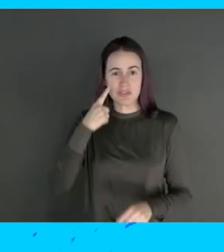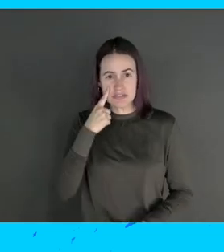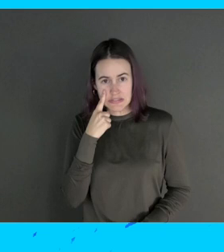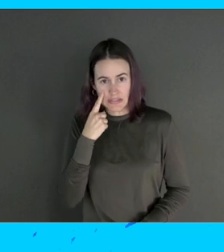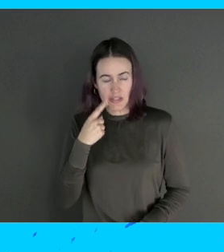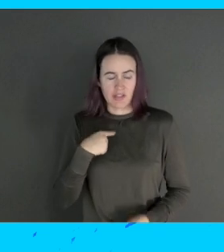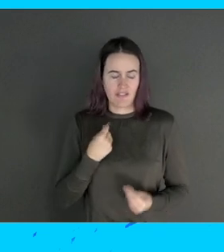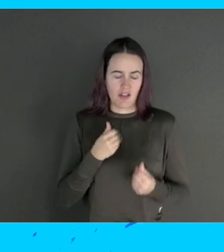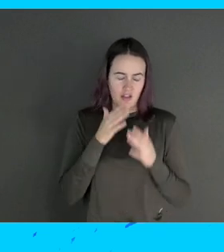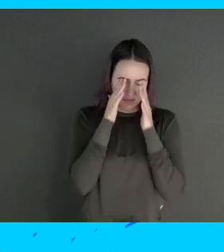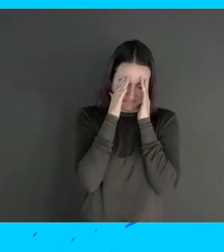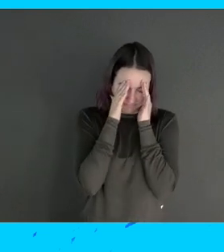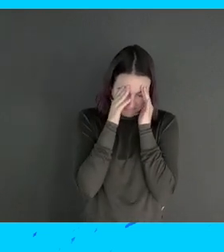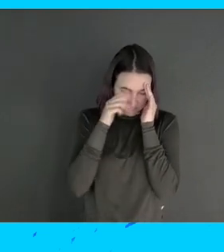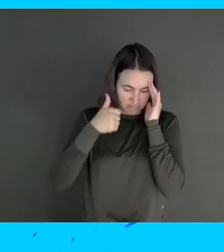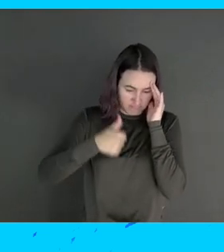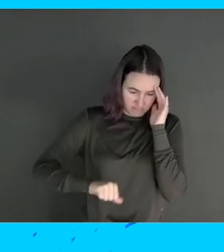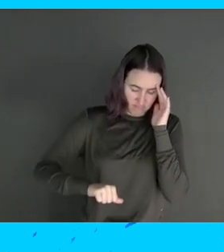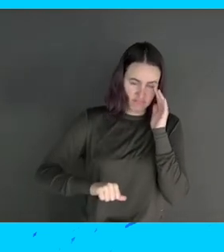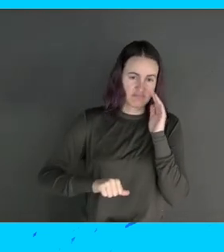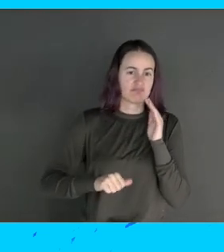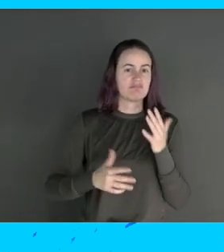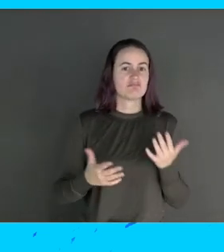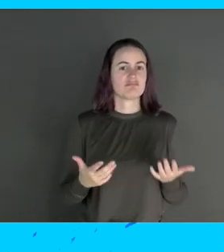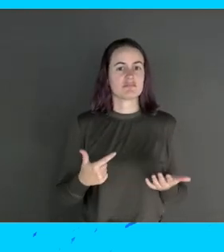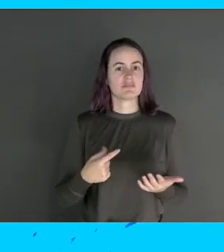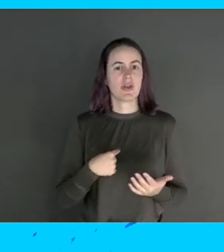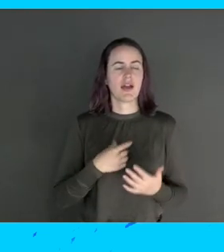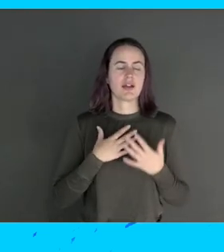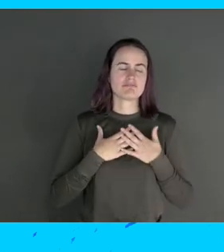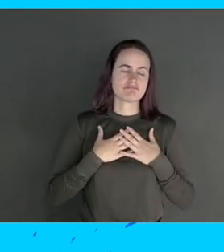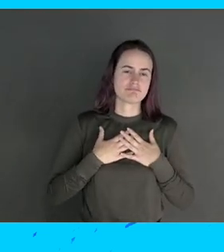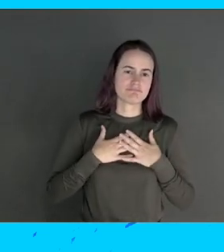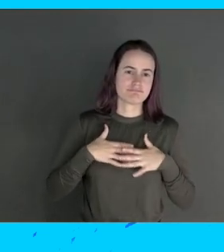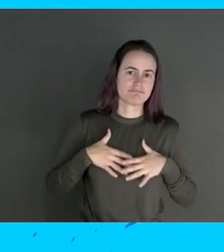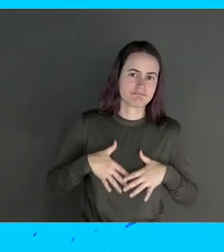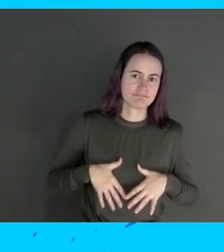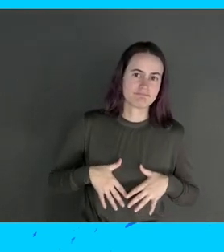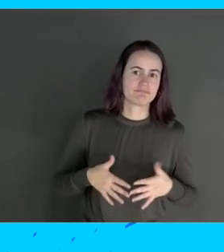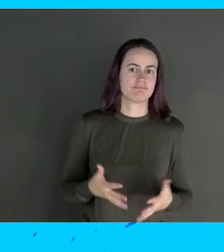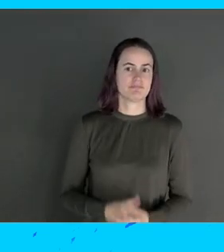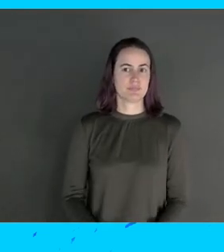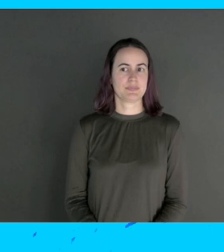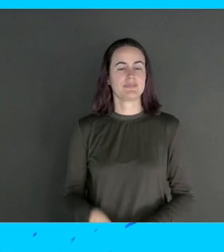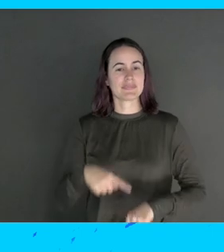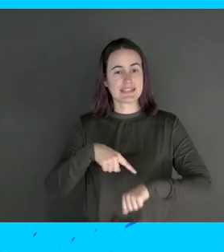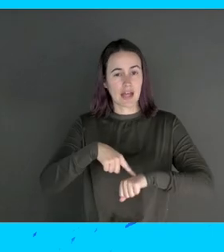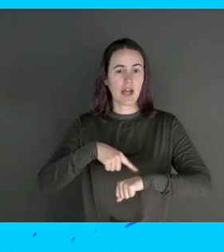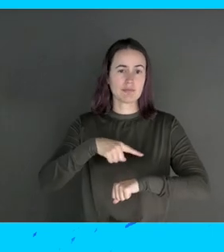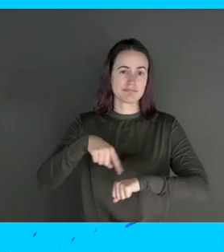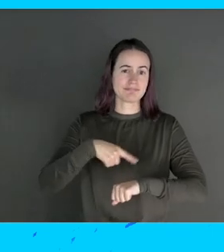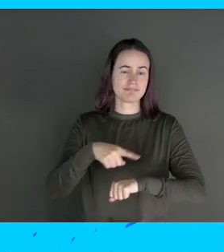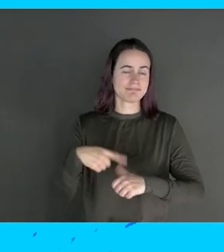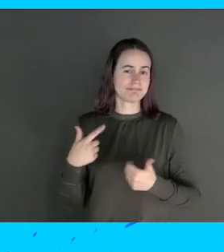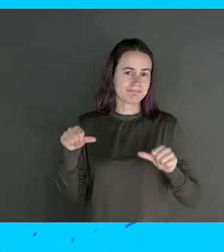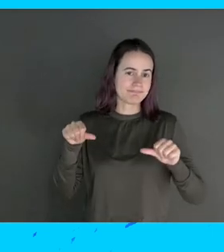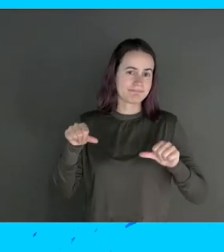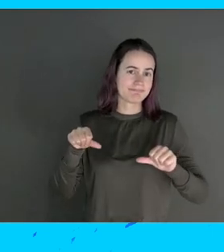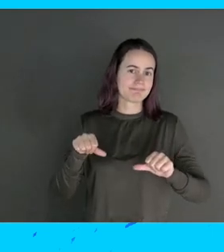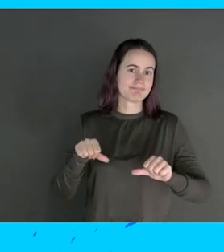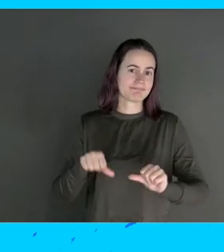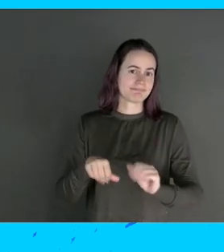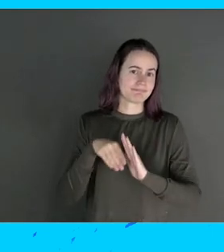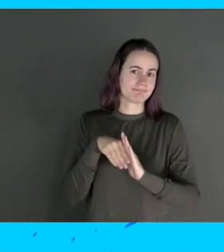but I missed him so much. My nights were sleepless. The time only made things worse. Even in my